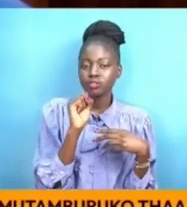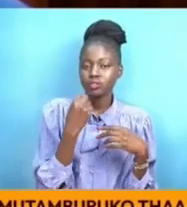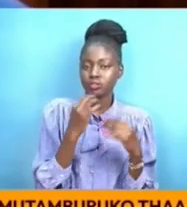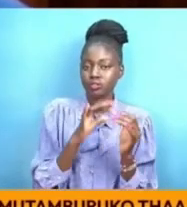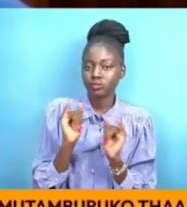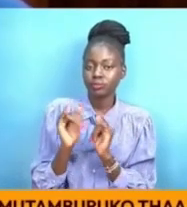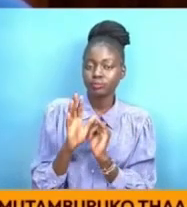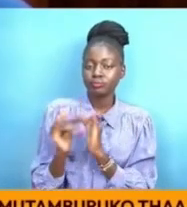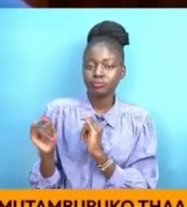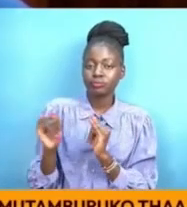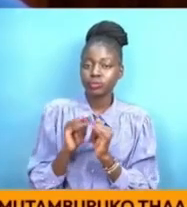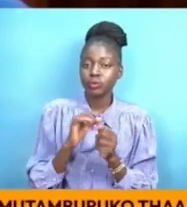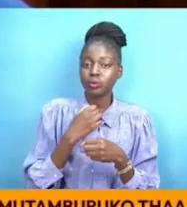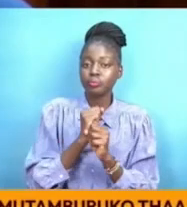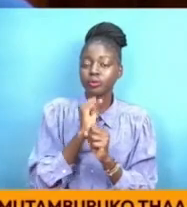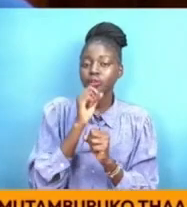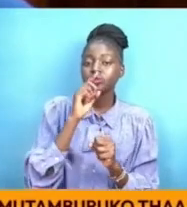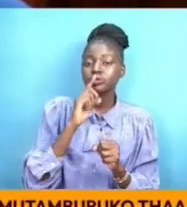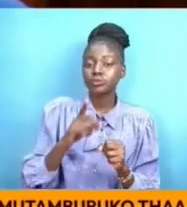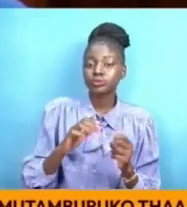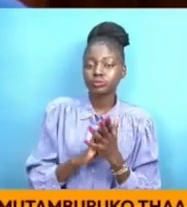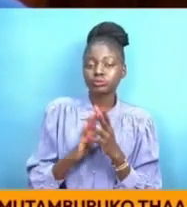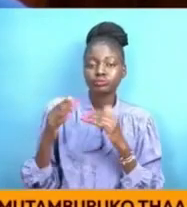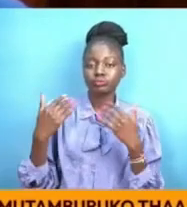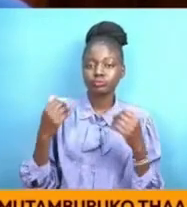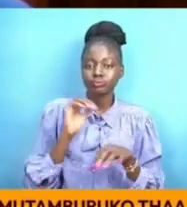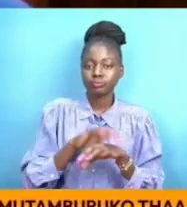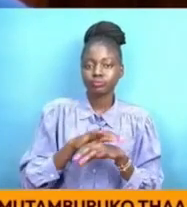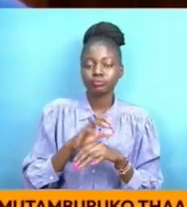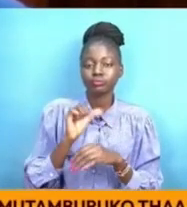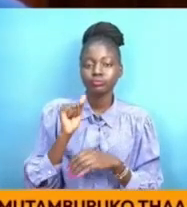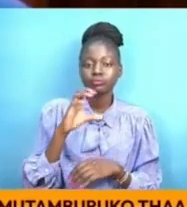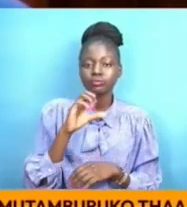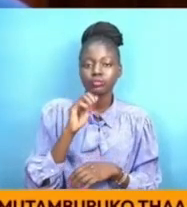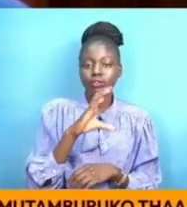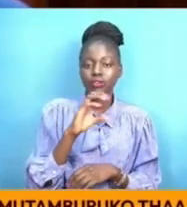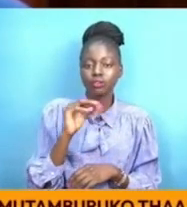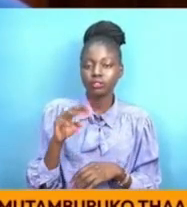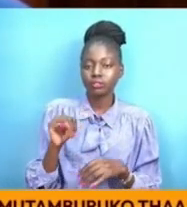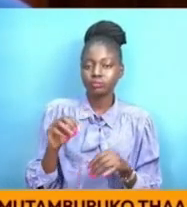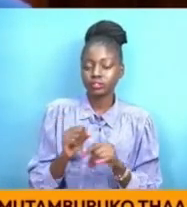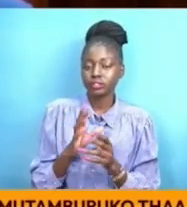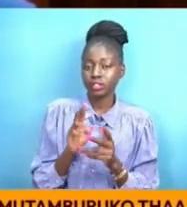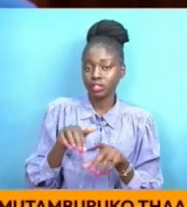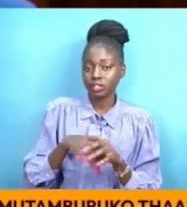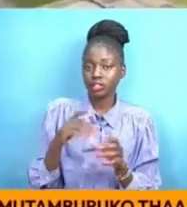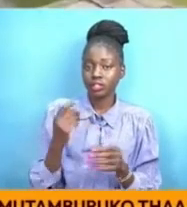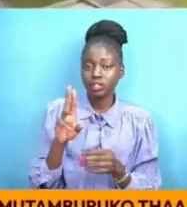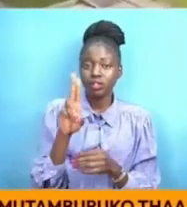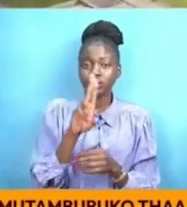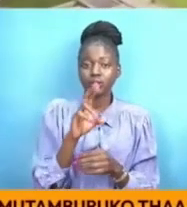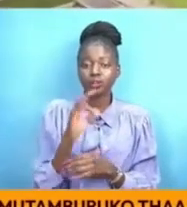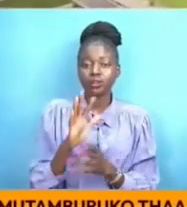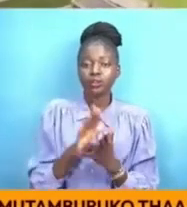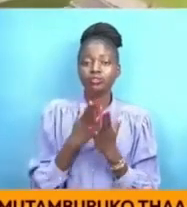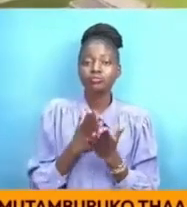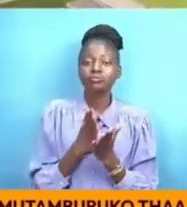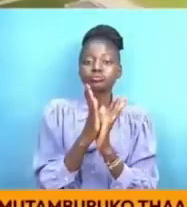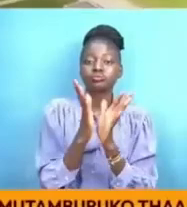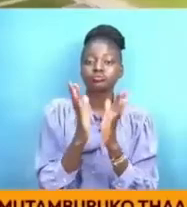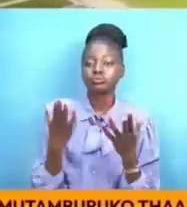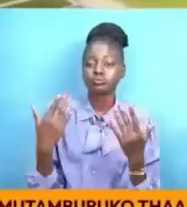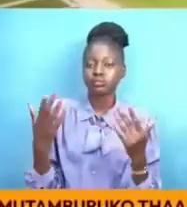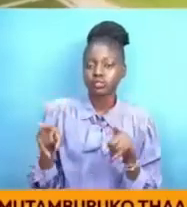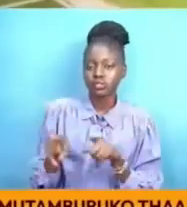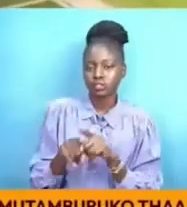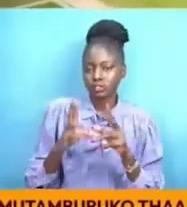to ensure that there is proper accountability and transparency in the use of public resources. Ikinya rĩrĩa gũthũrima